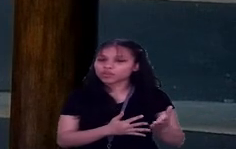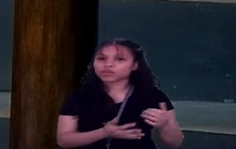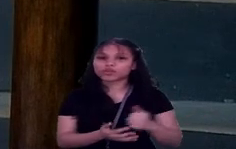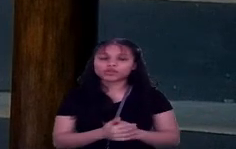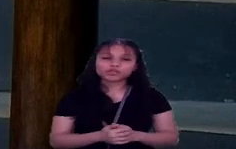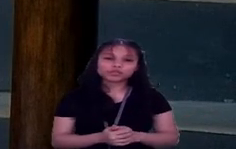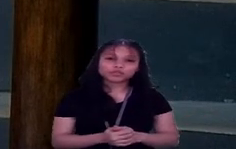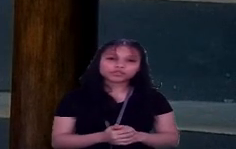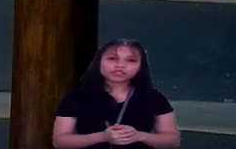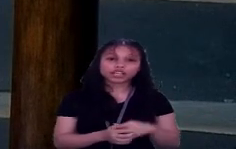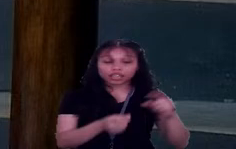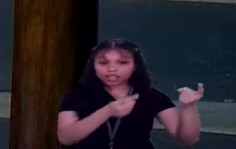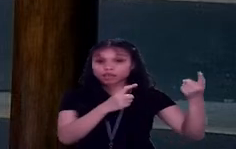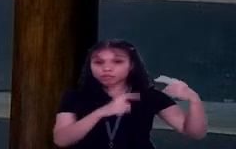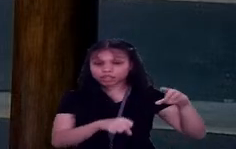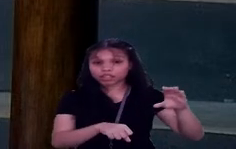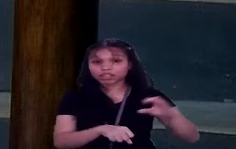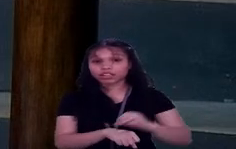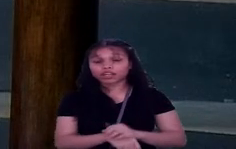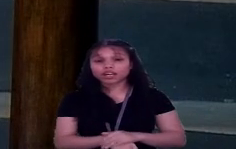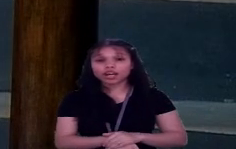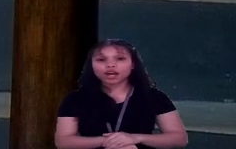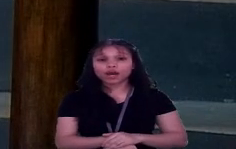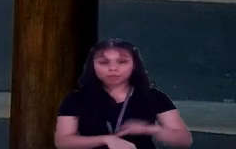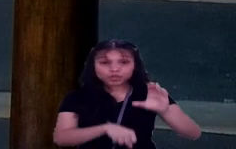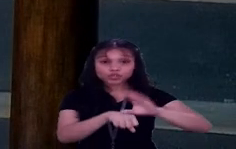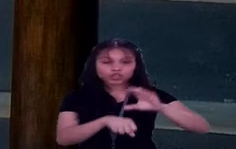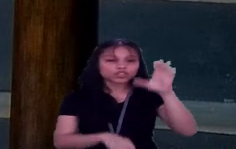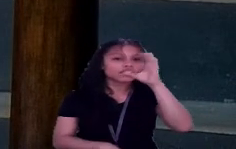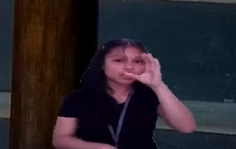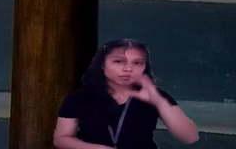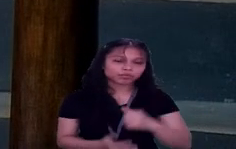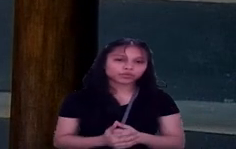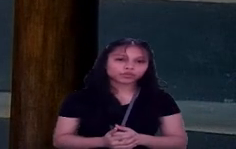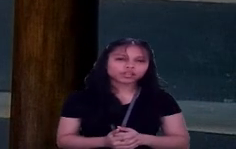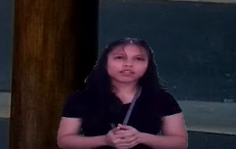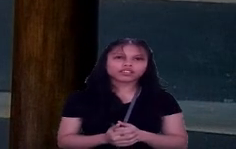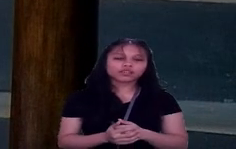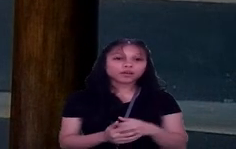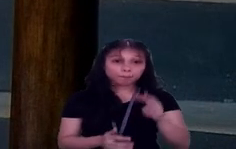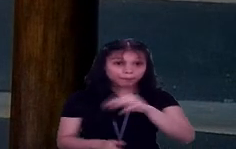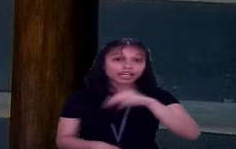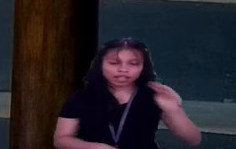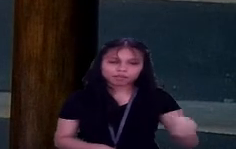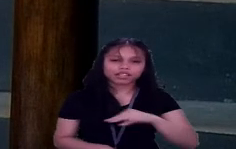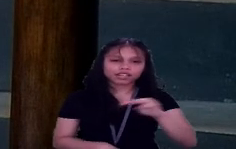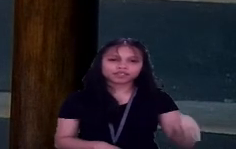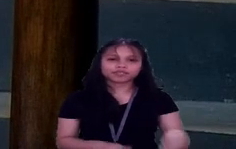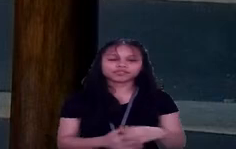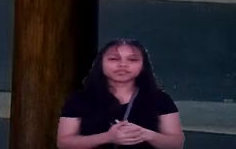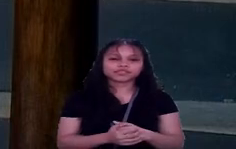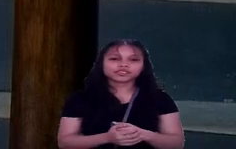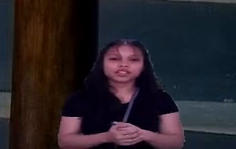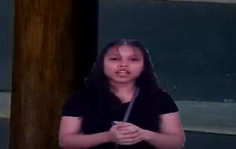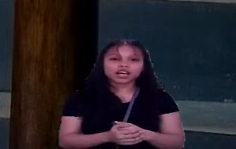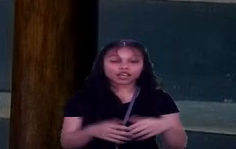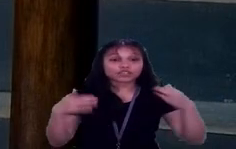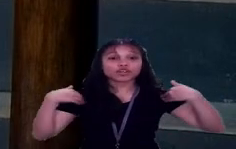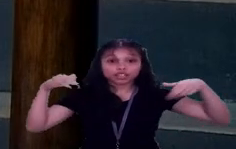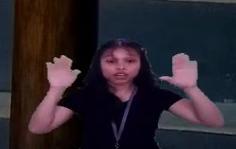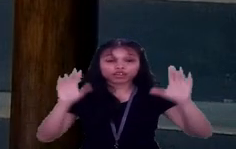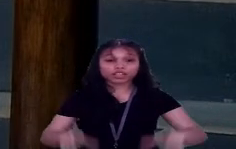God that I came here to Bethany in 2018 to pursue my Bible college after my high school, and I surrendered my life at the age of